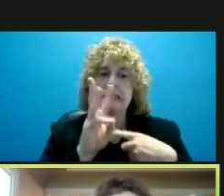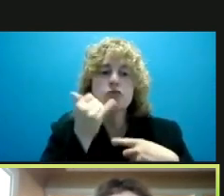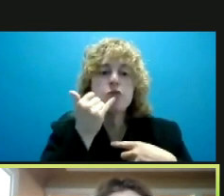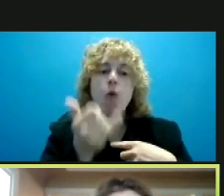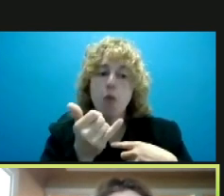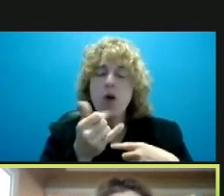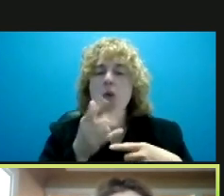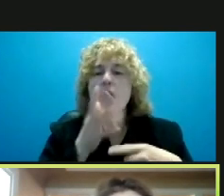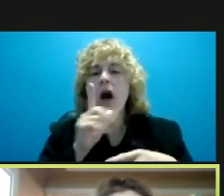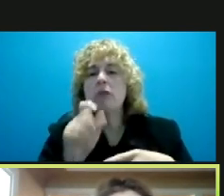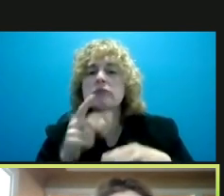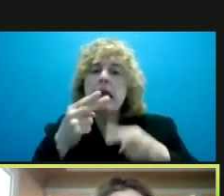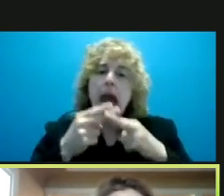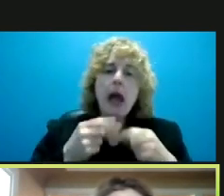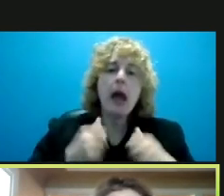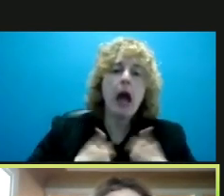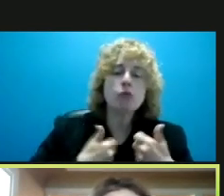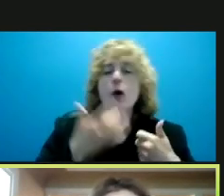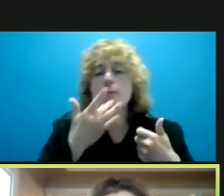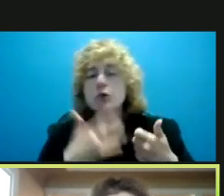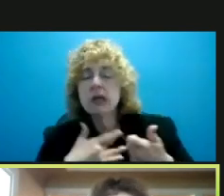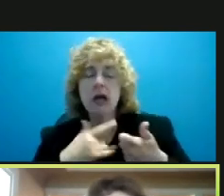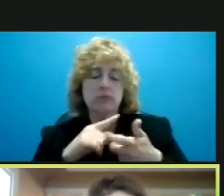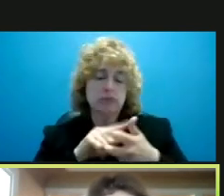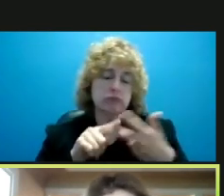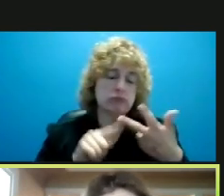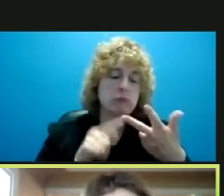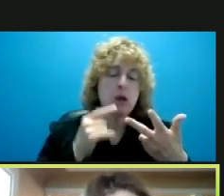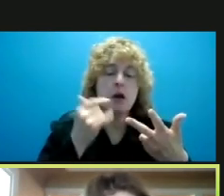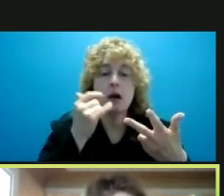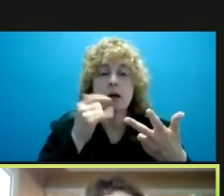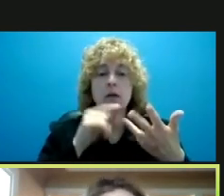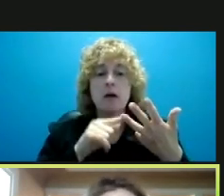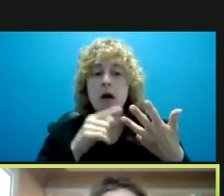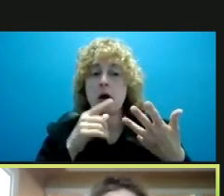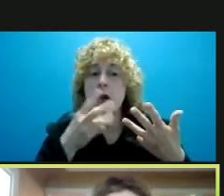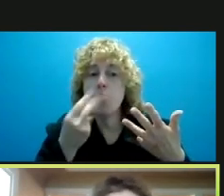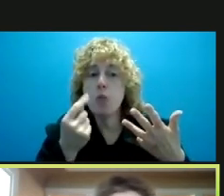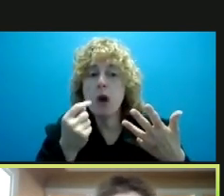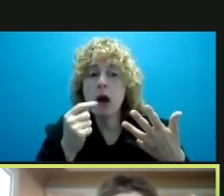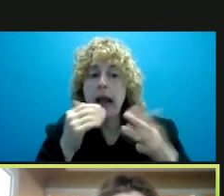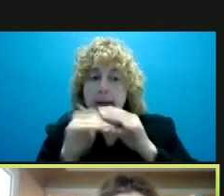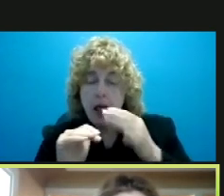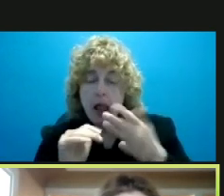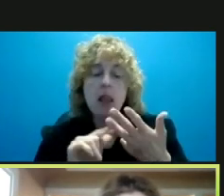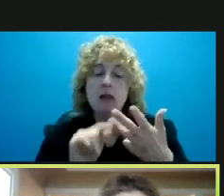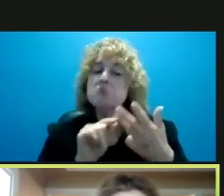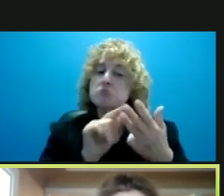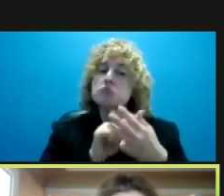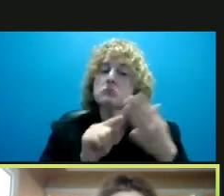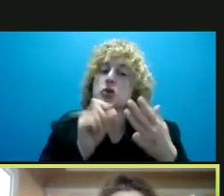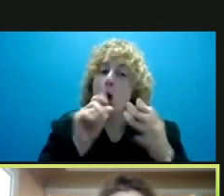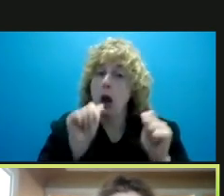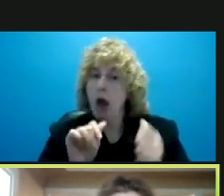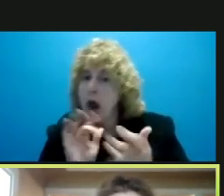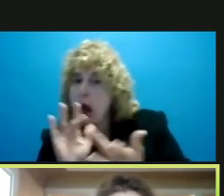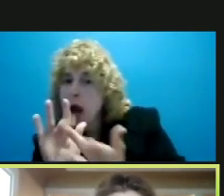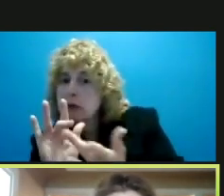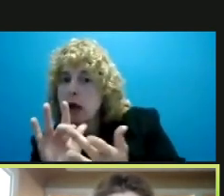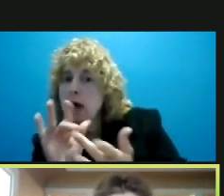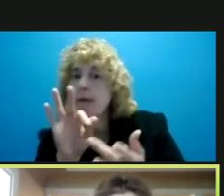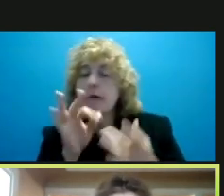date of birth, phone number, email, and if you've ever had a previous allergic reaction. So they know what to look out for when you're getting your vaccine. Next